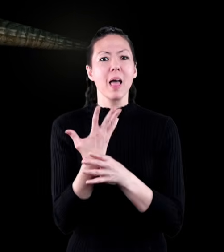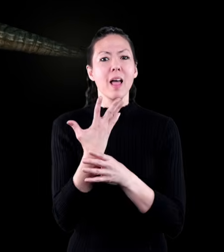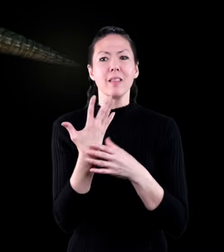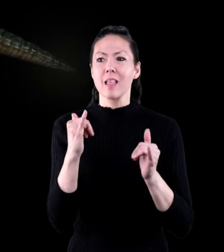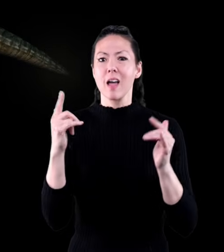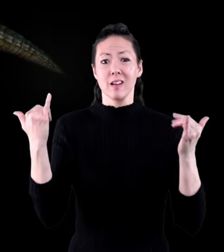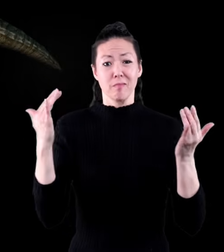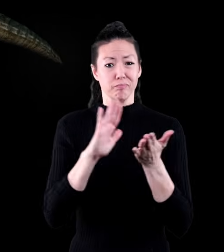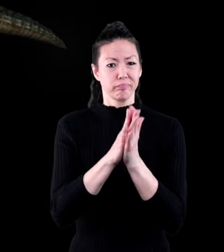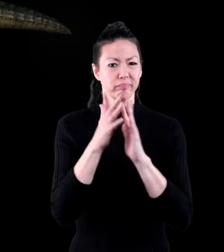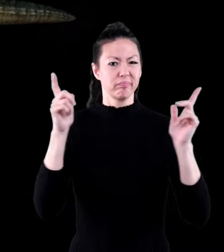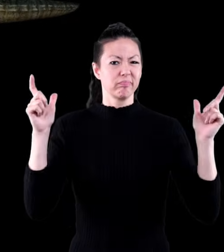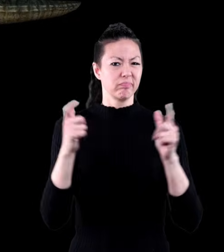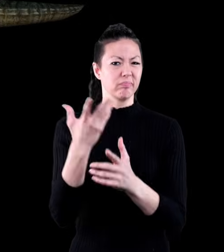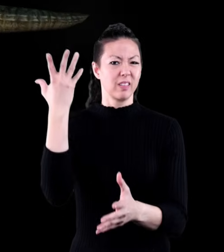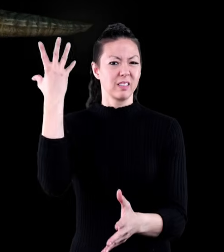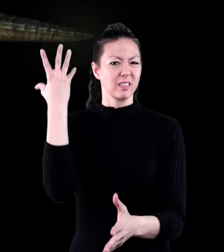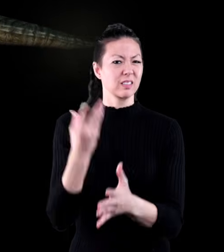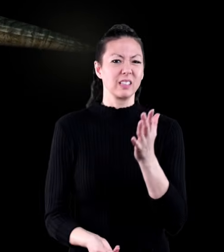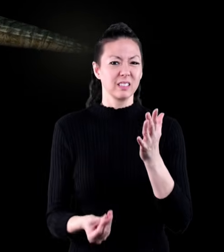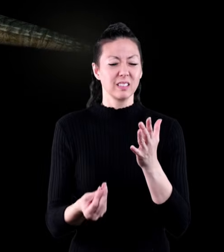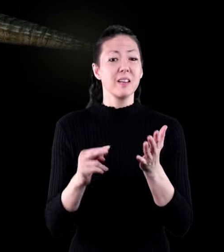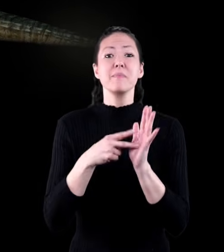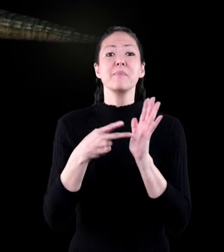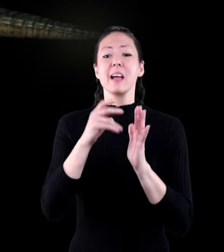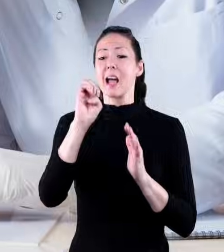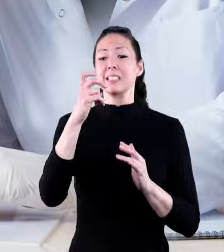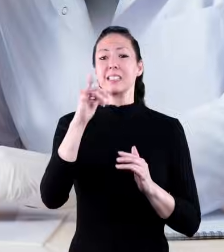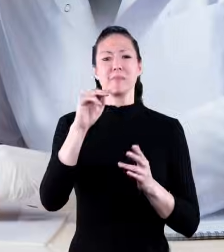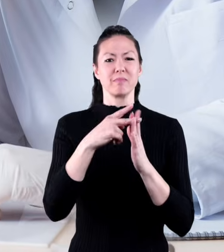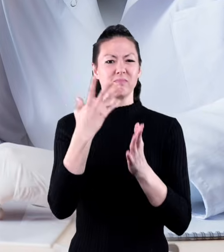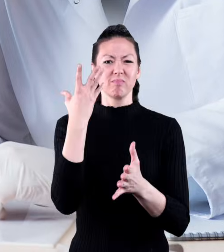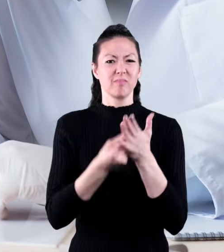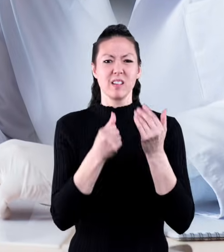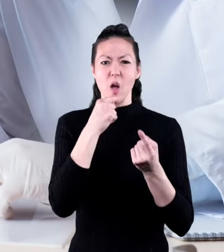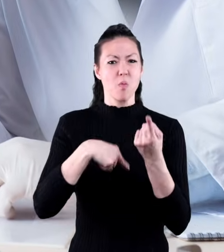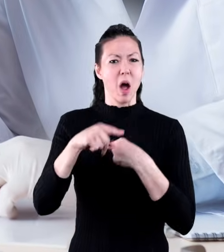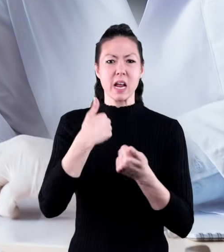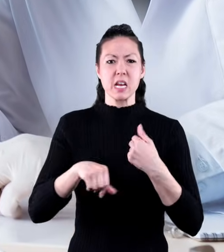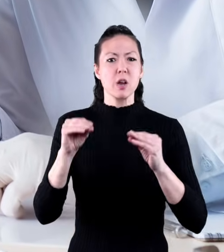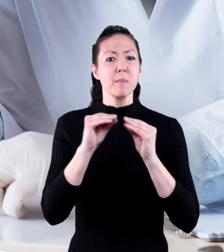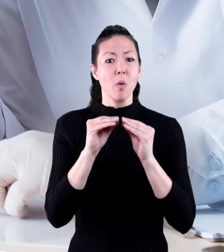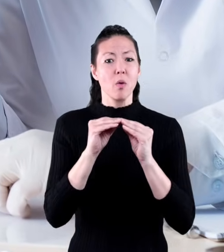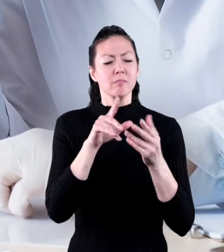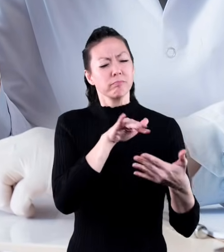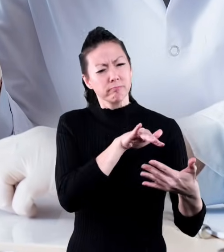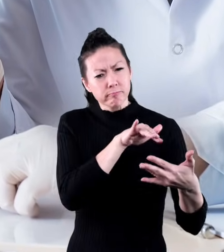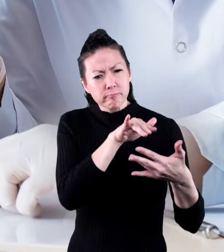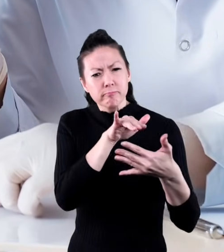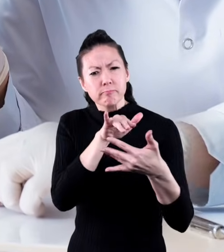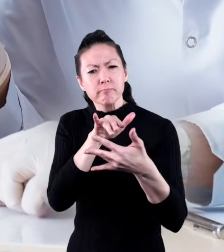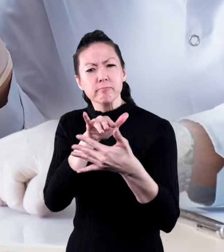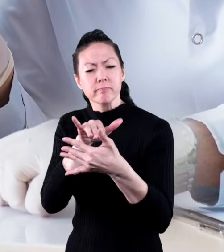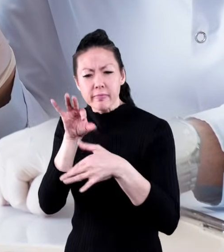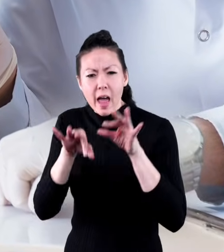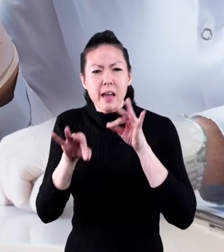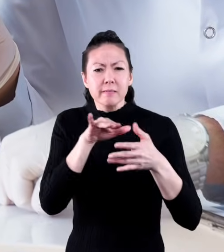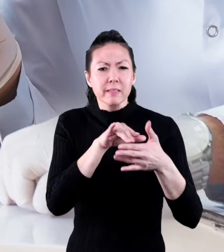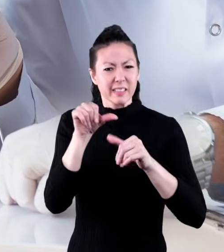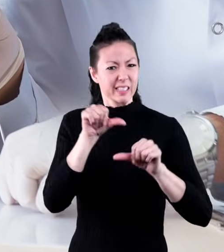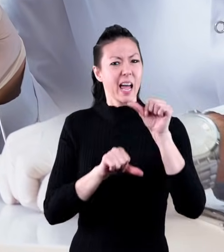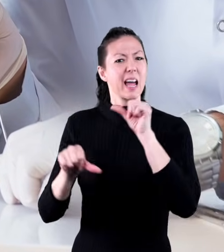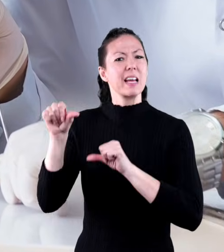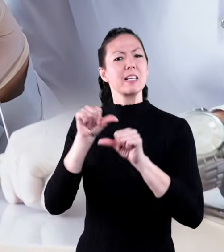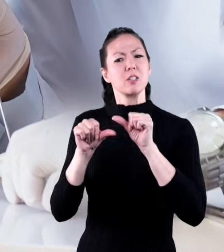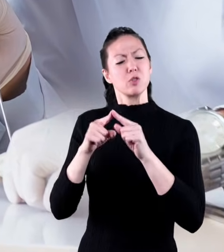extinct, which means they no longer exist on Earth. So sometimes finding fossils and studying them is the